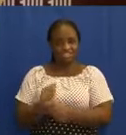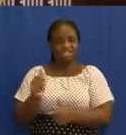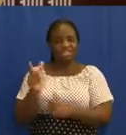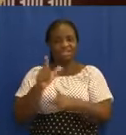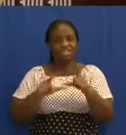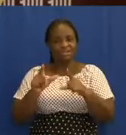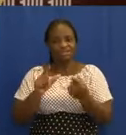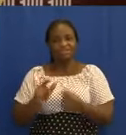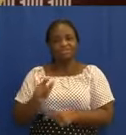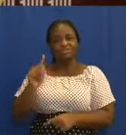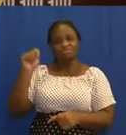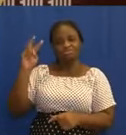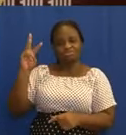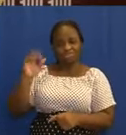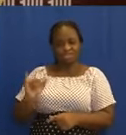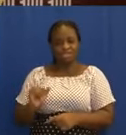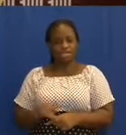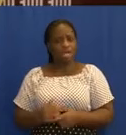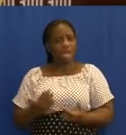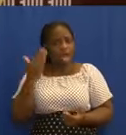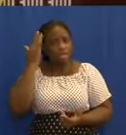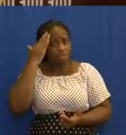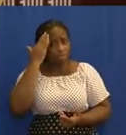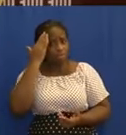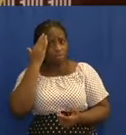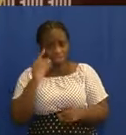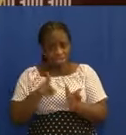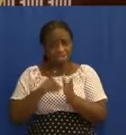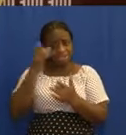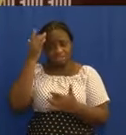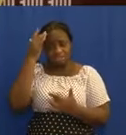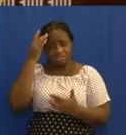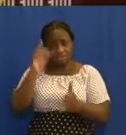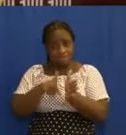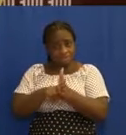Enuanom, makasa yare enyankoye.